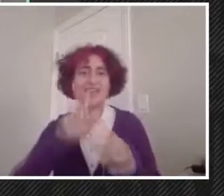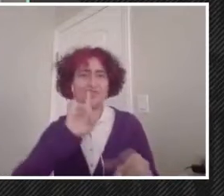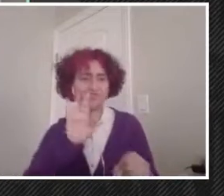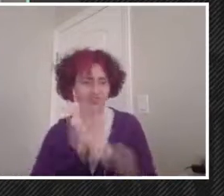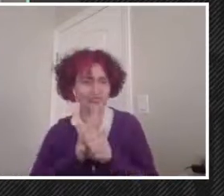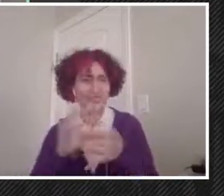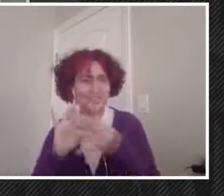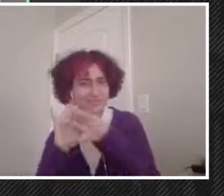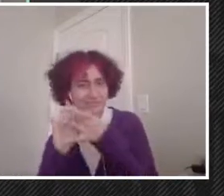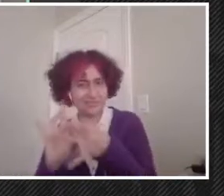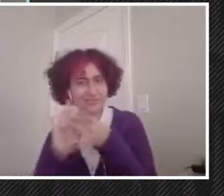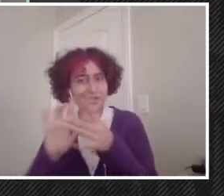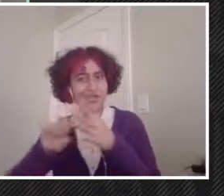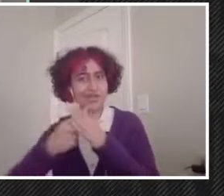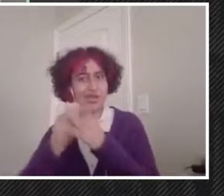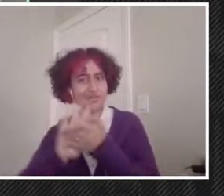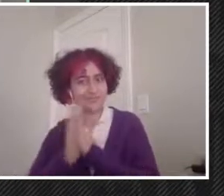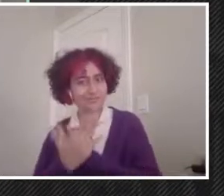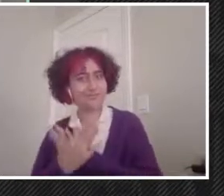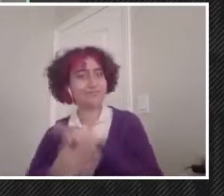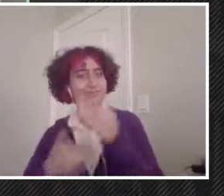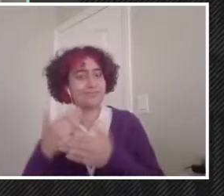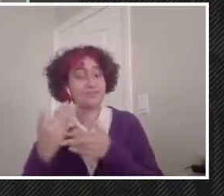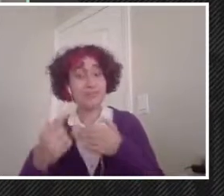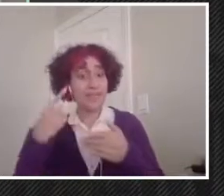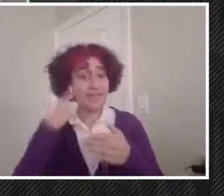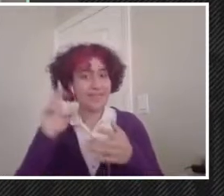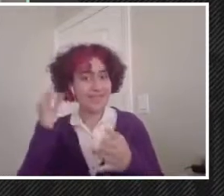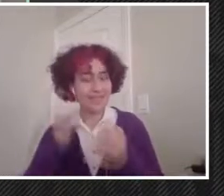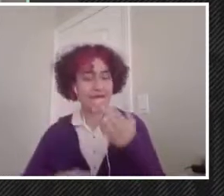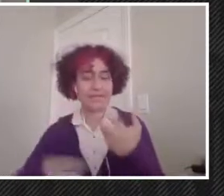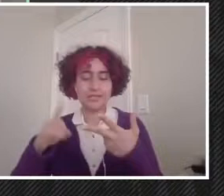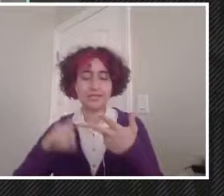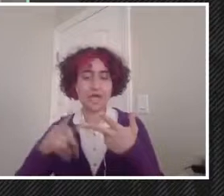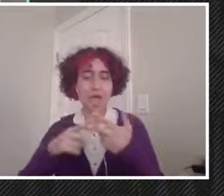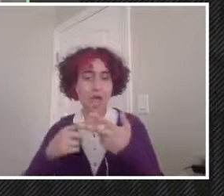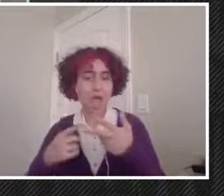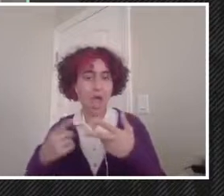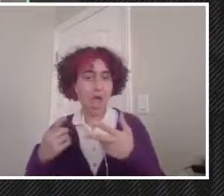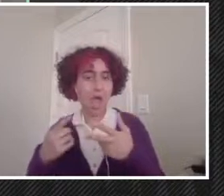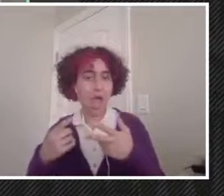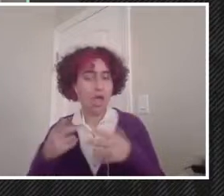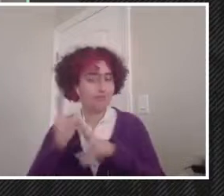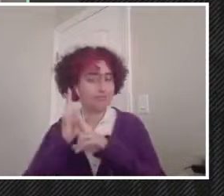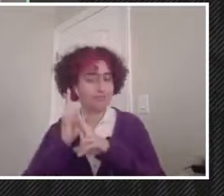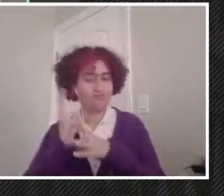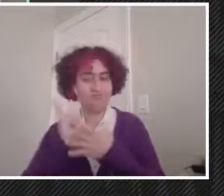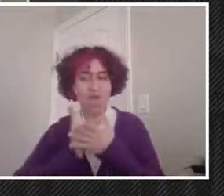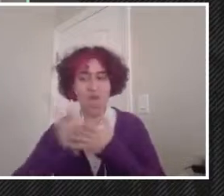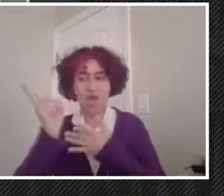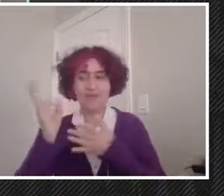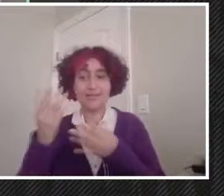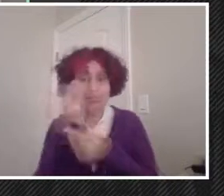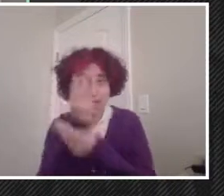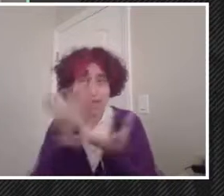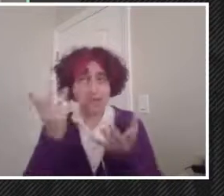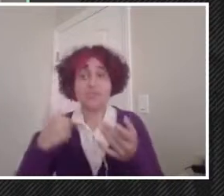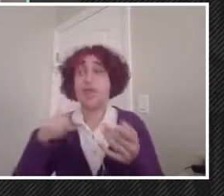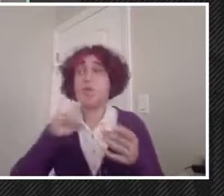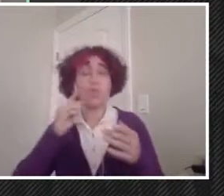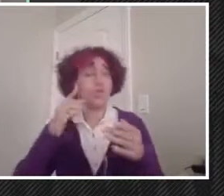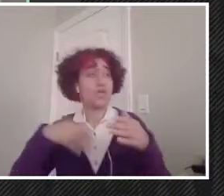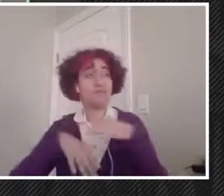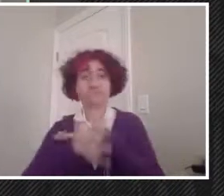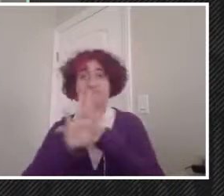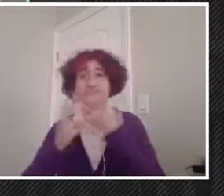is this: letting folks know that we do occupy a lot of space, letting folks know that we can take a step back, letting folks know that we